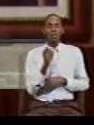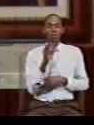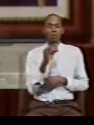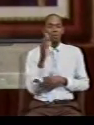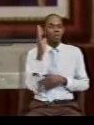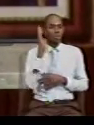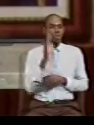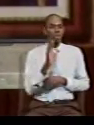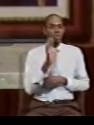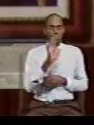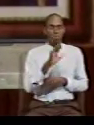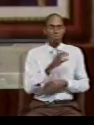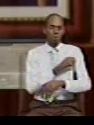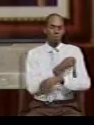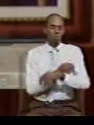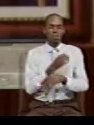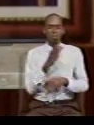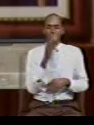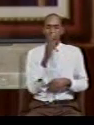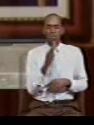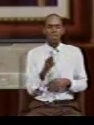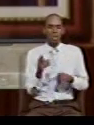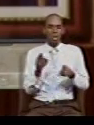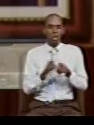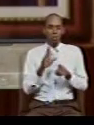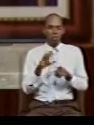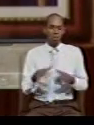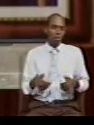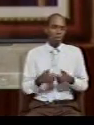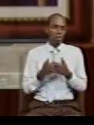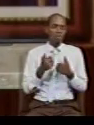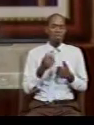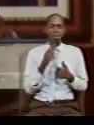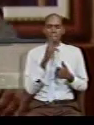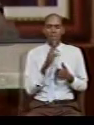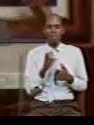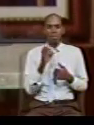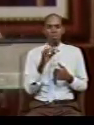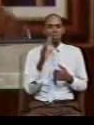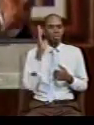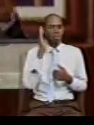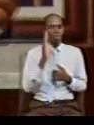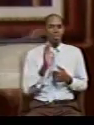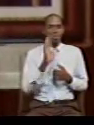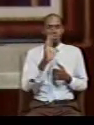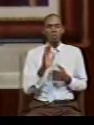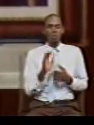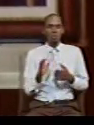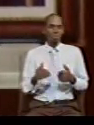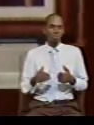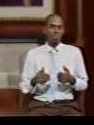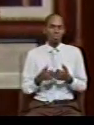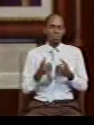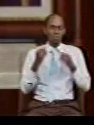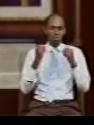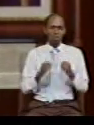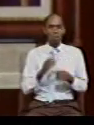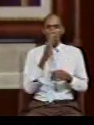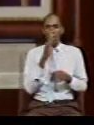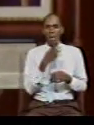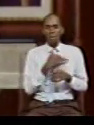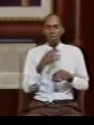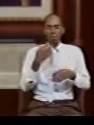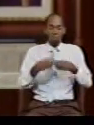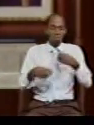As the challenges are, so shall your strength be. As the difficulties increase and as